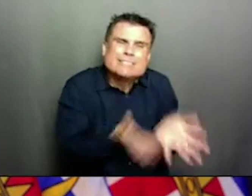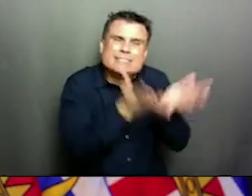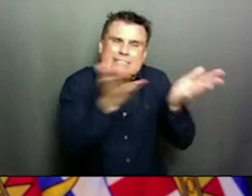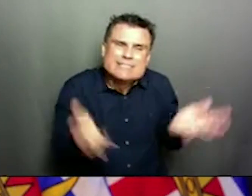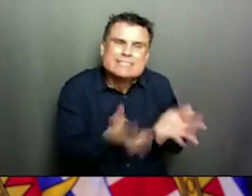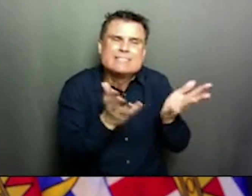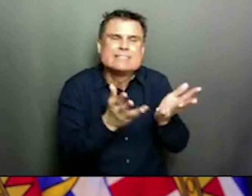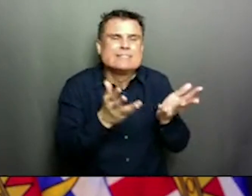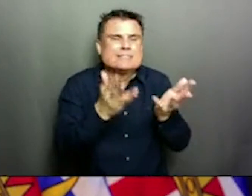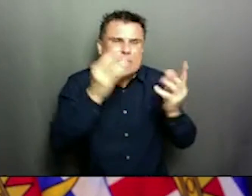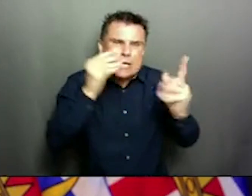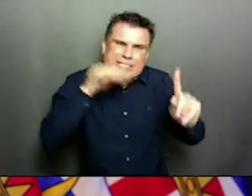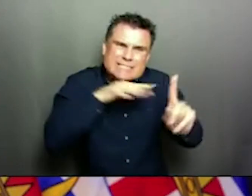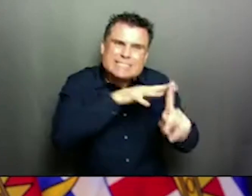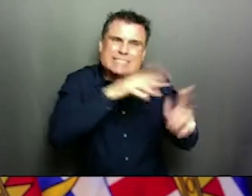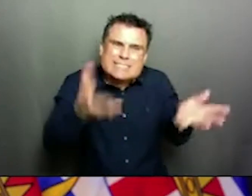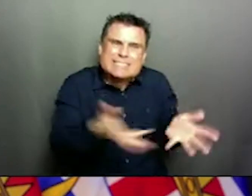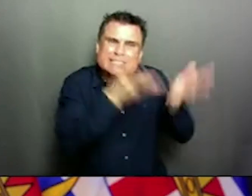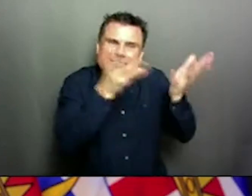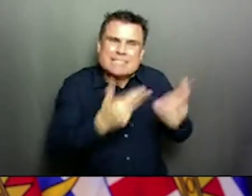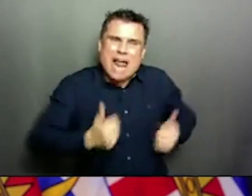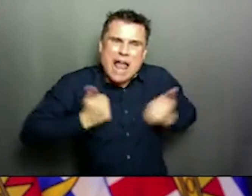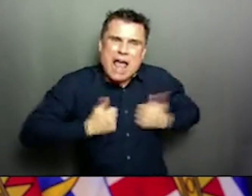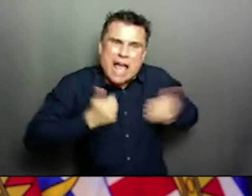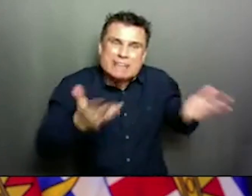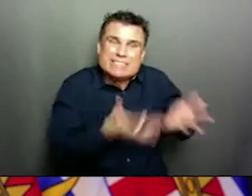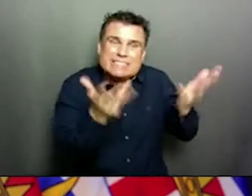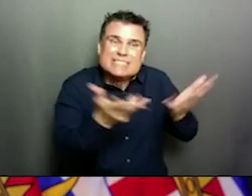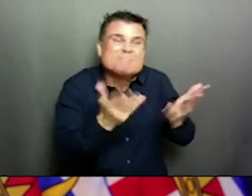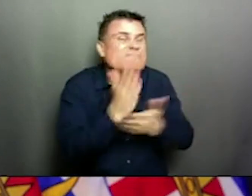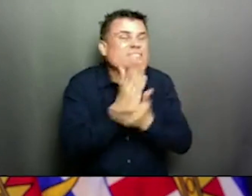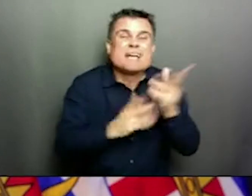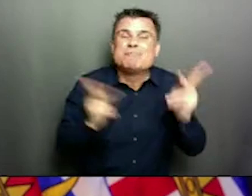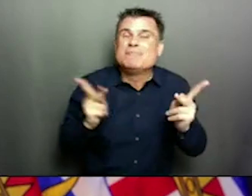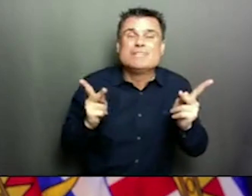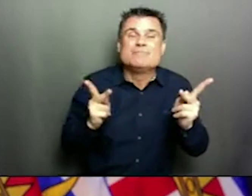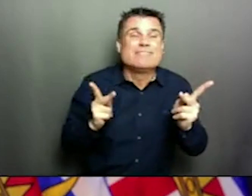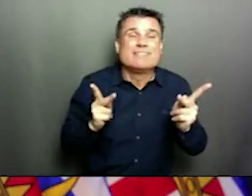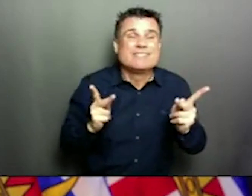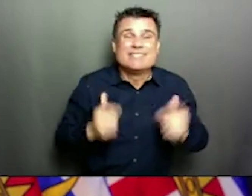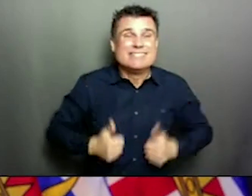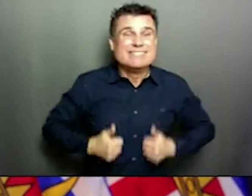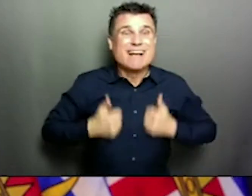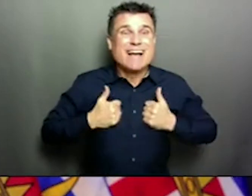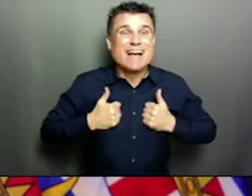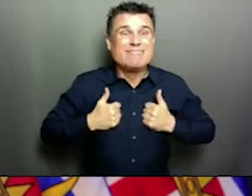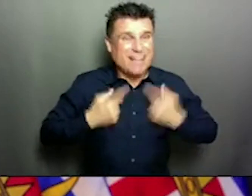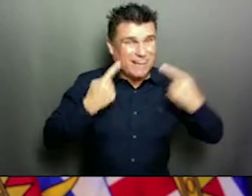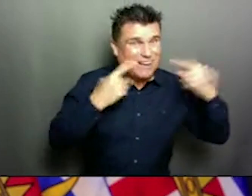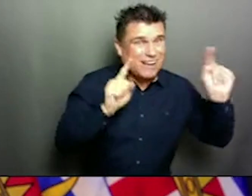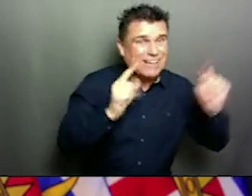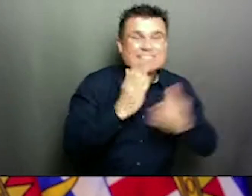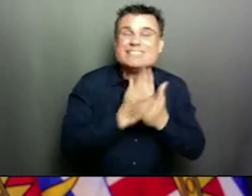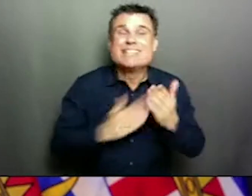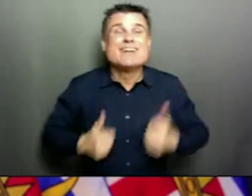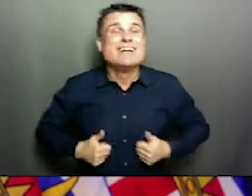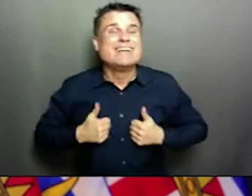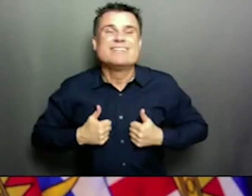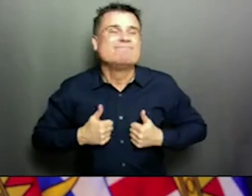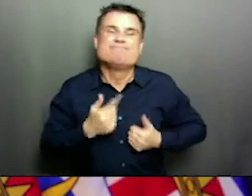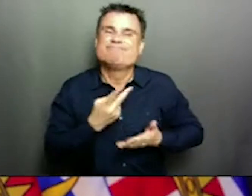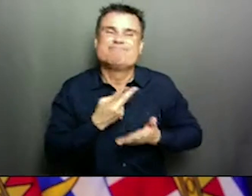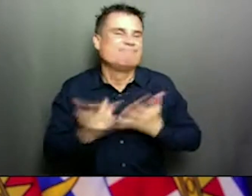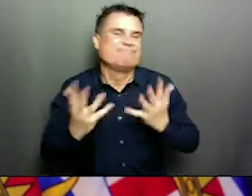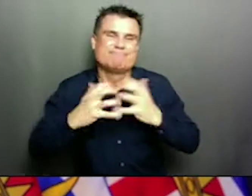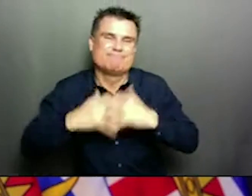that is something we're going to have to live with. But it reminds us now how important it is to do everything we can